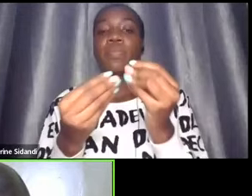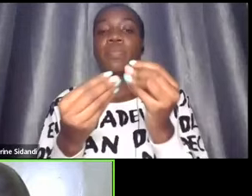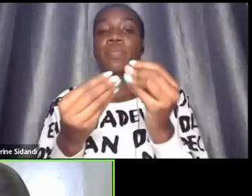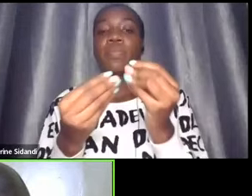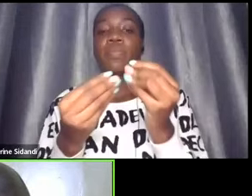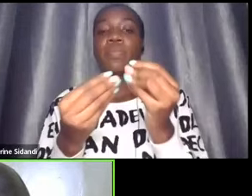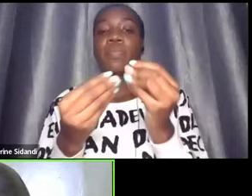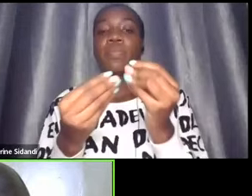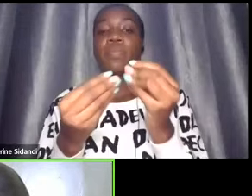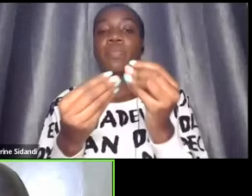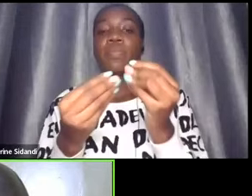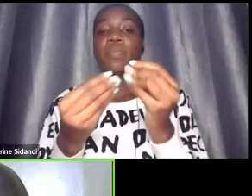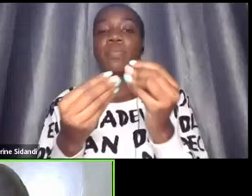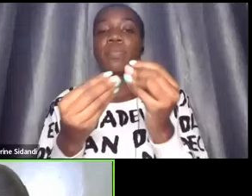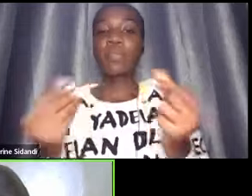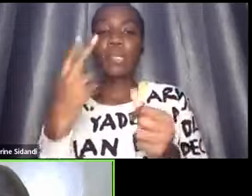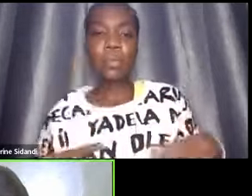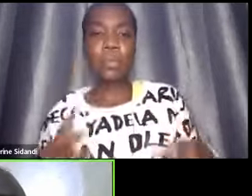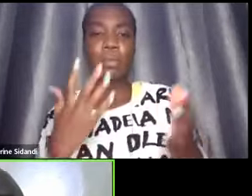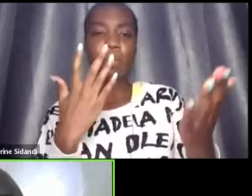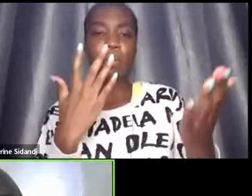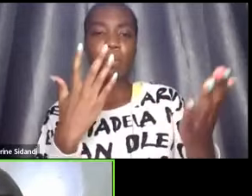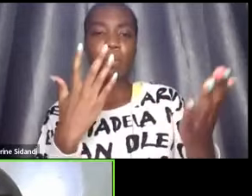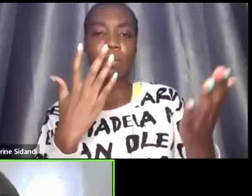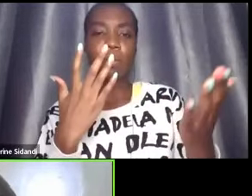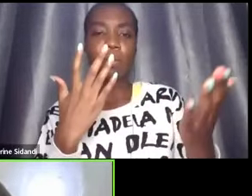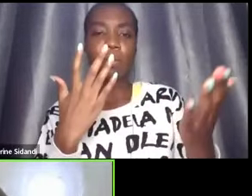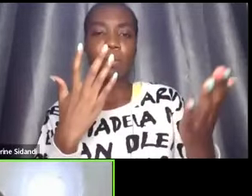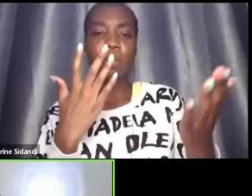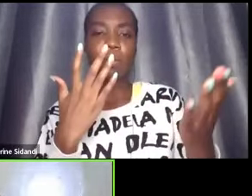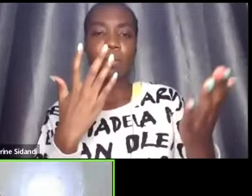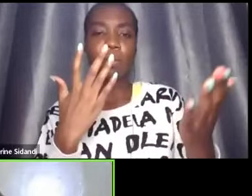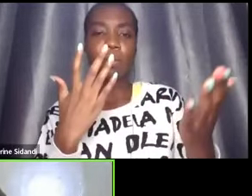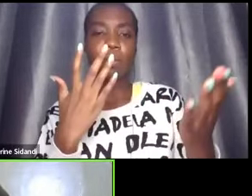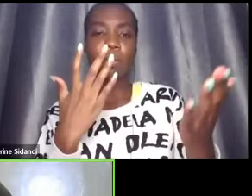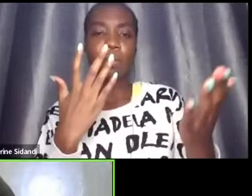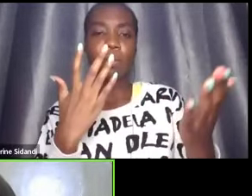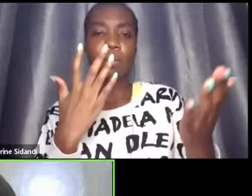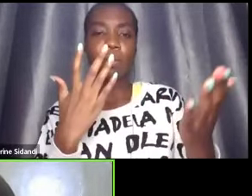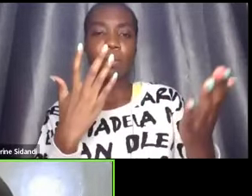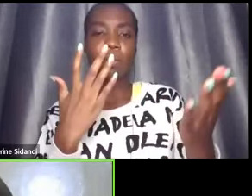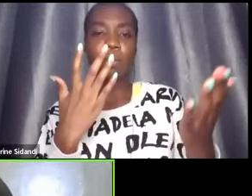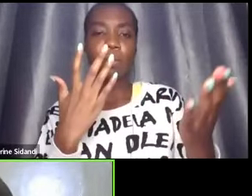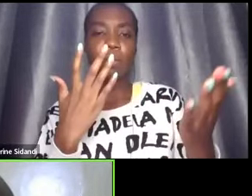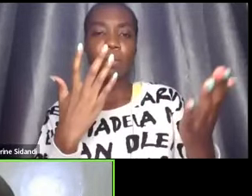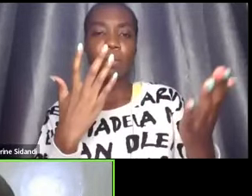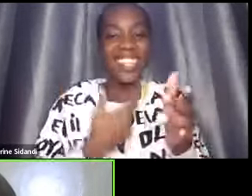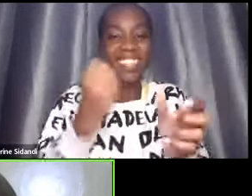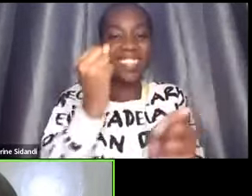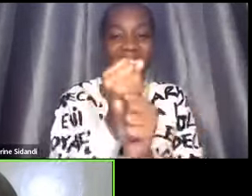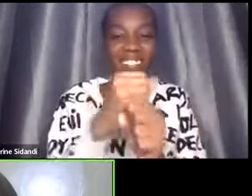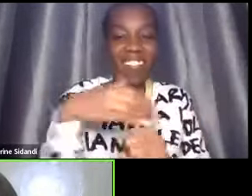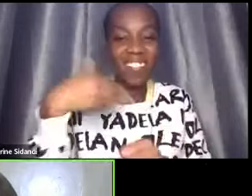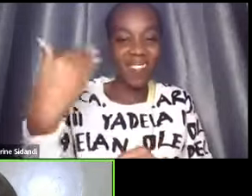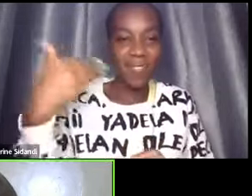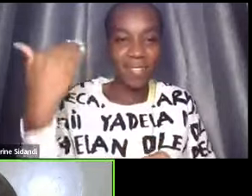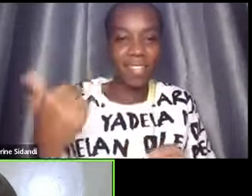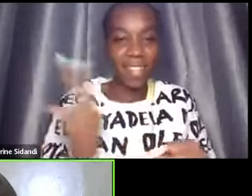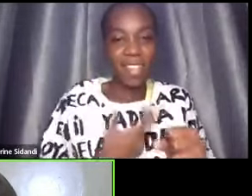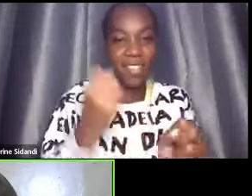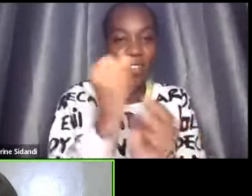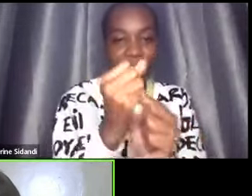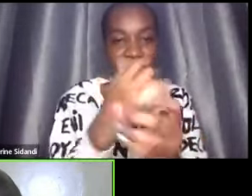So I don't know if you can hear me all right. So what we do usually is that you handle a person according to